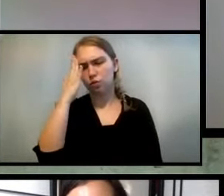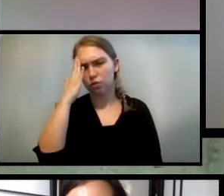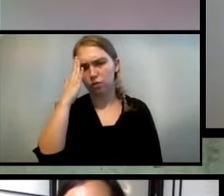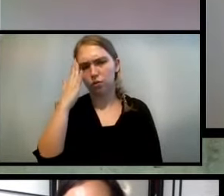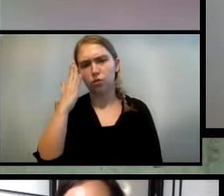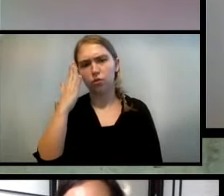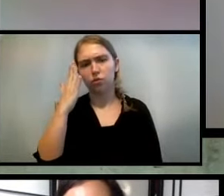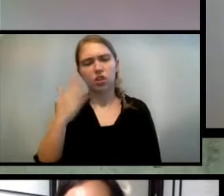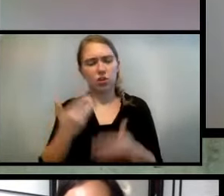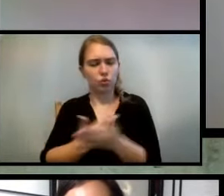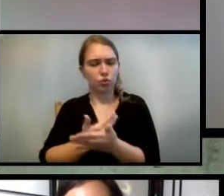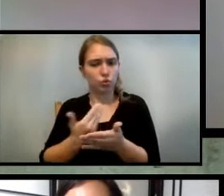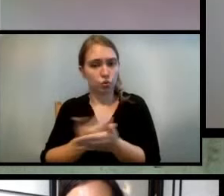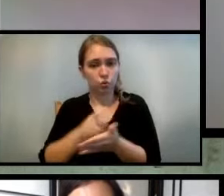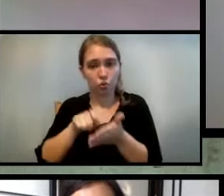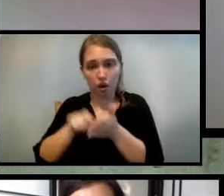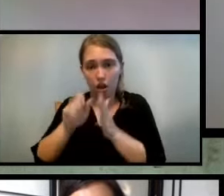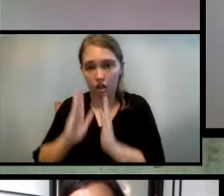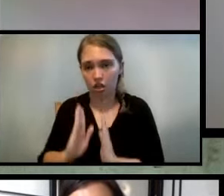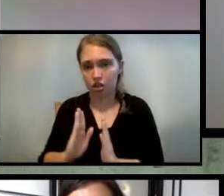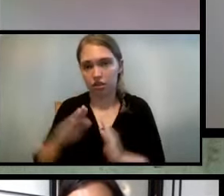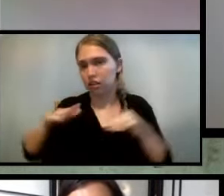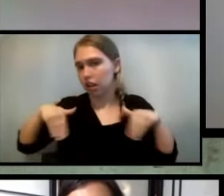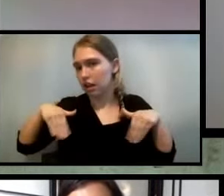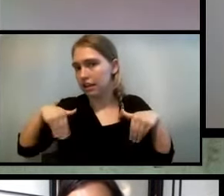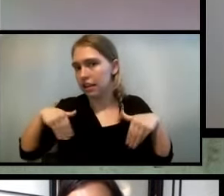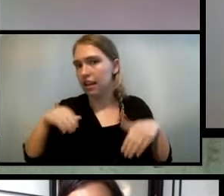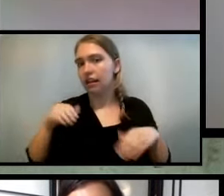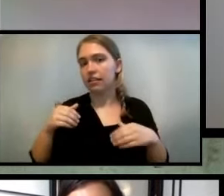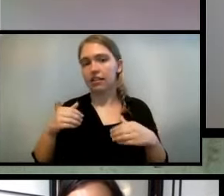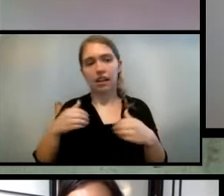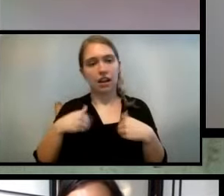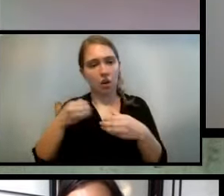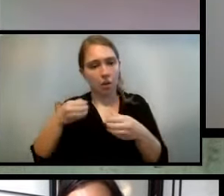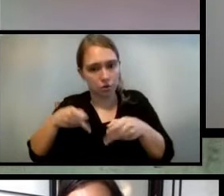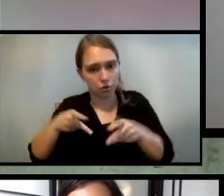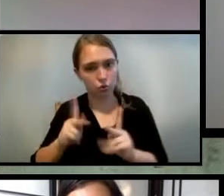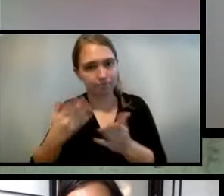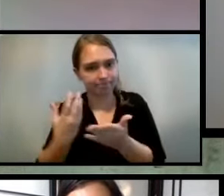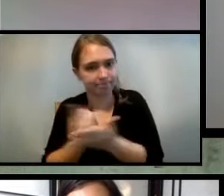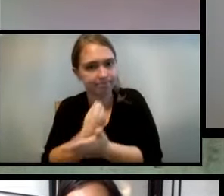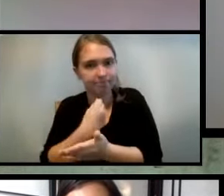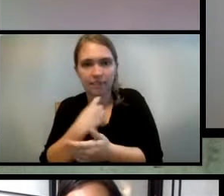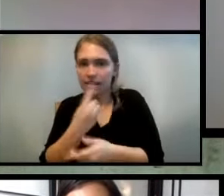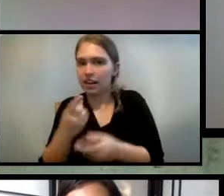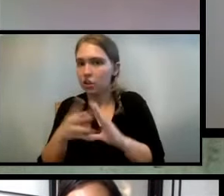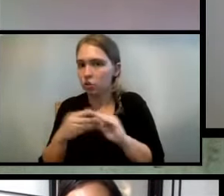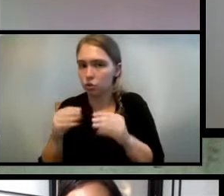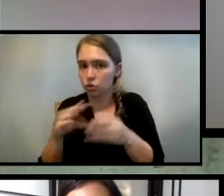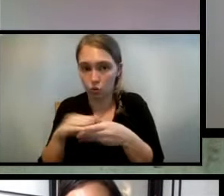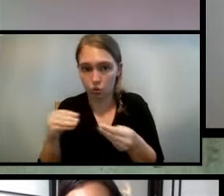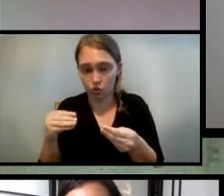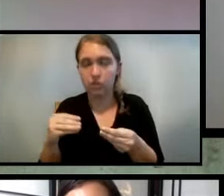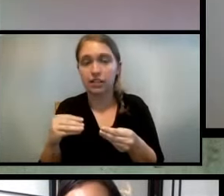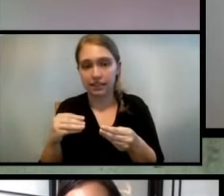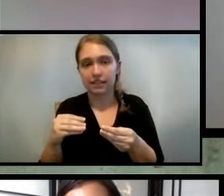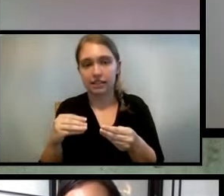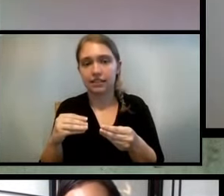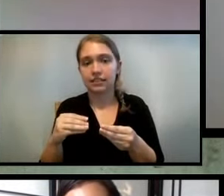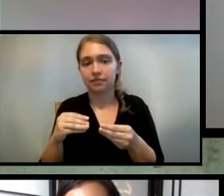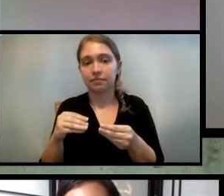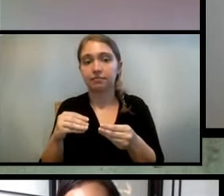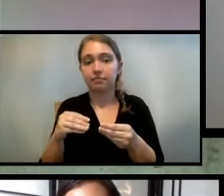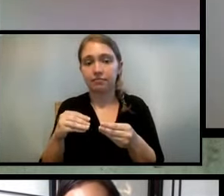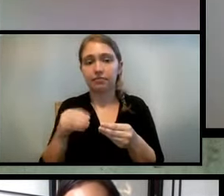some of the newer voices that have not had the space to tell their stories these days, does have in